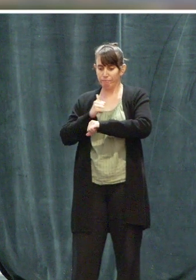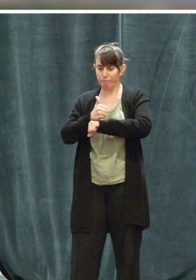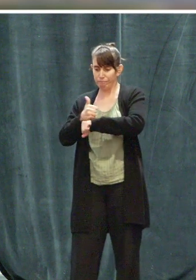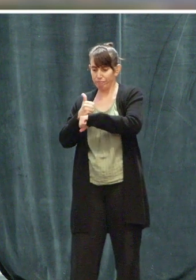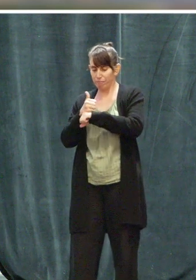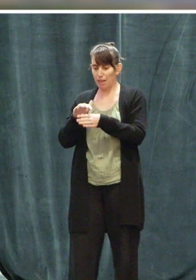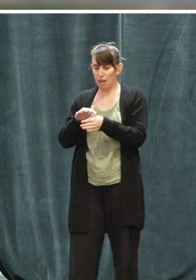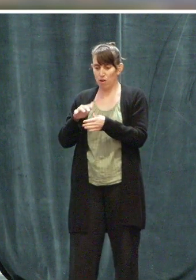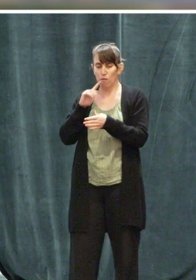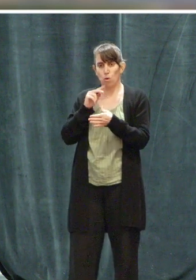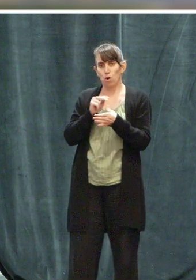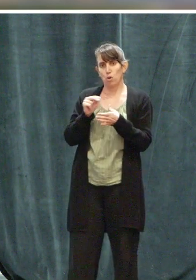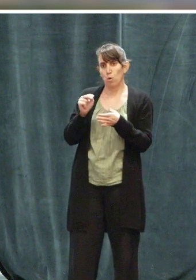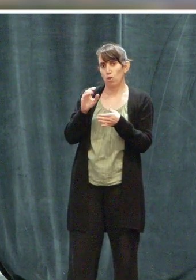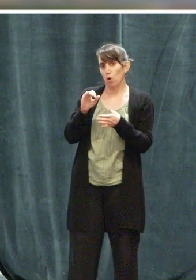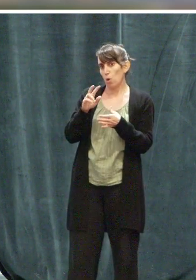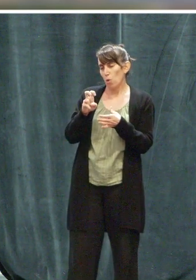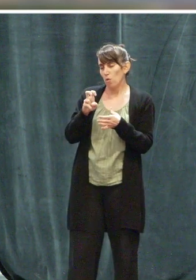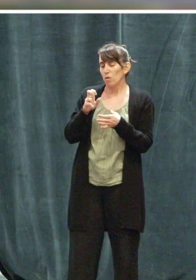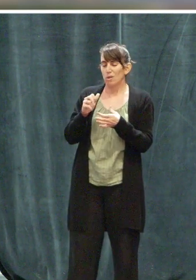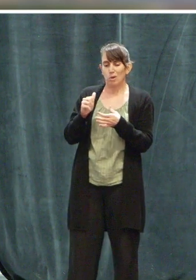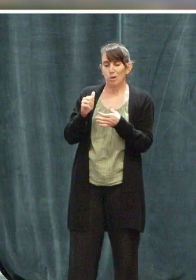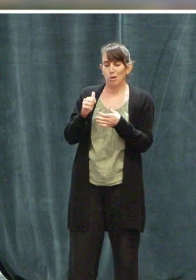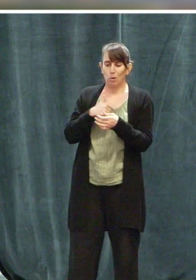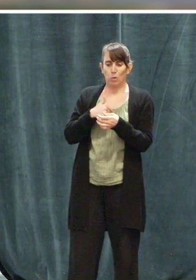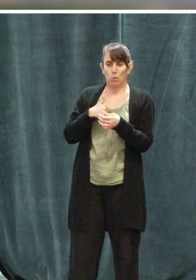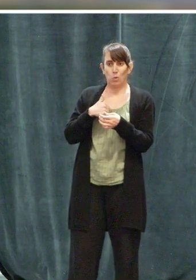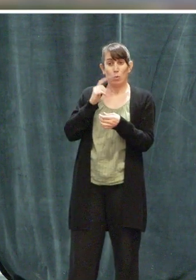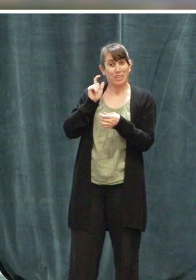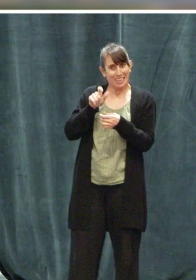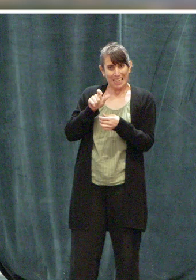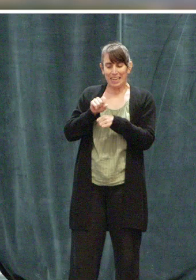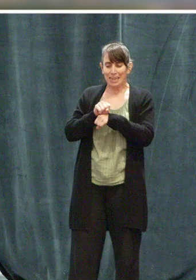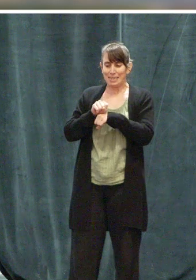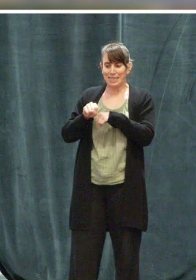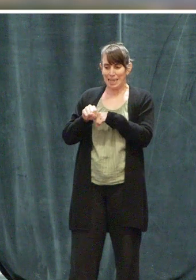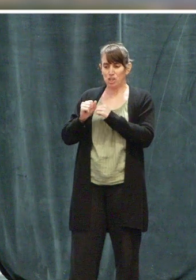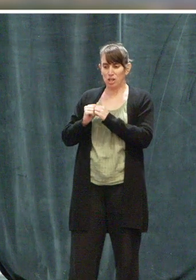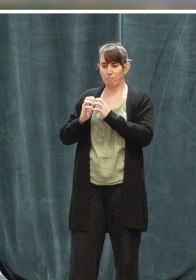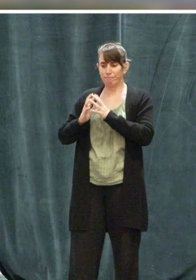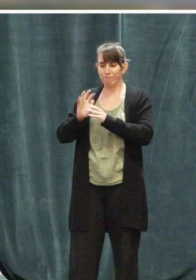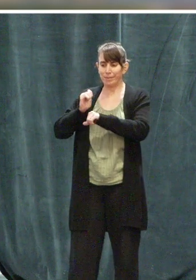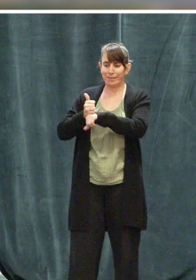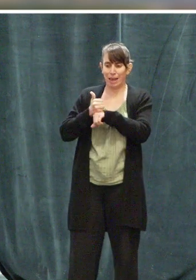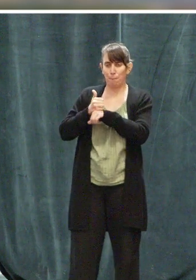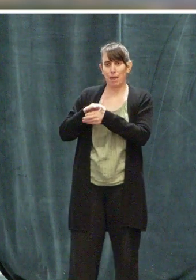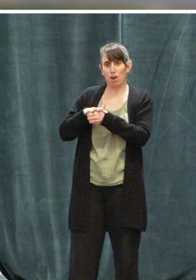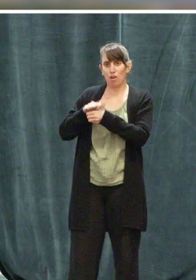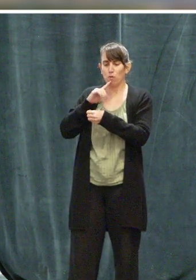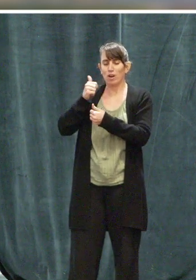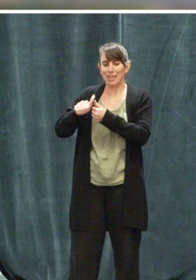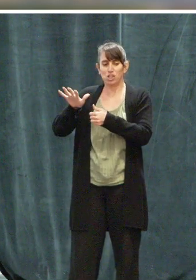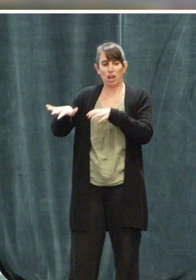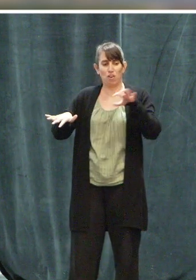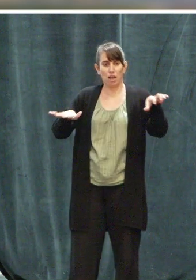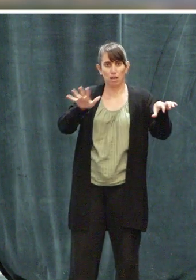Cove. And we'll actually need a staging area in each of the areas. If you can imagine, each area